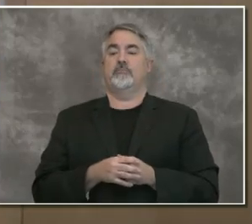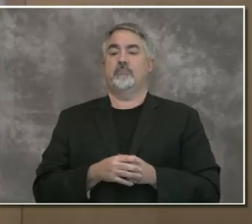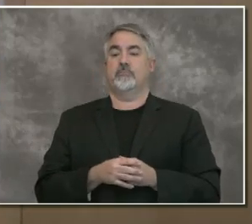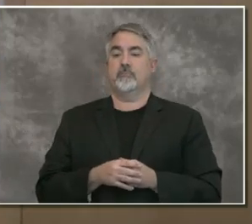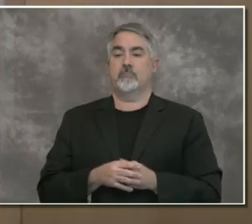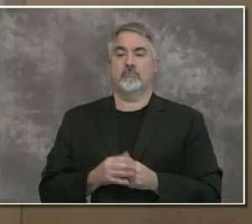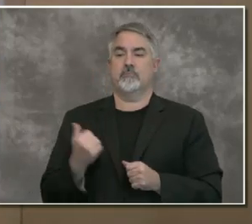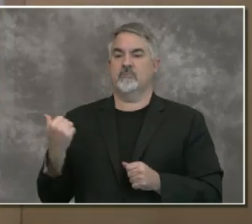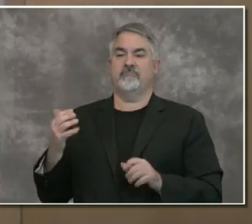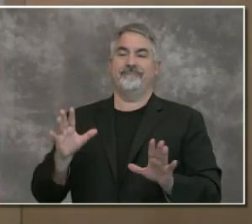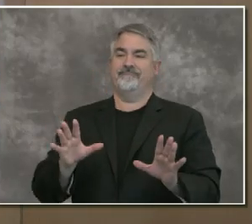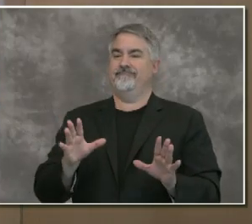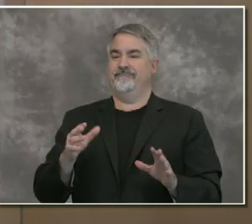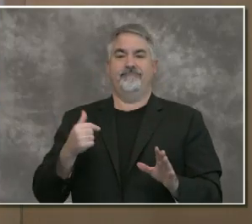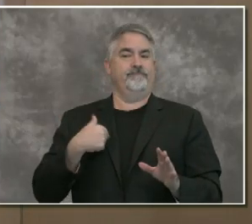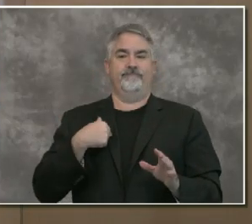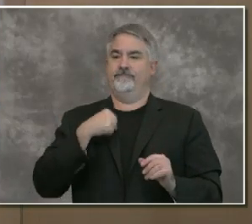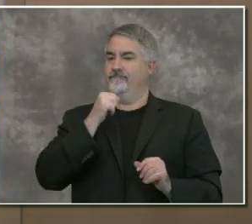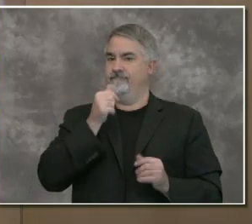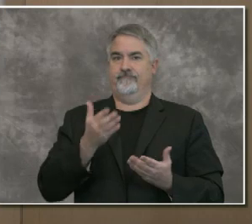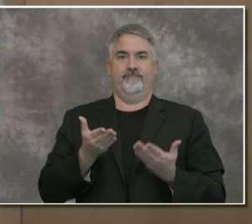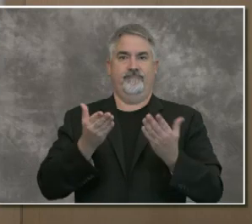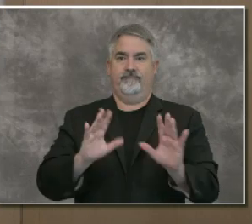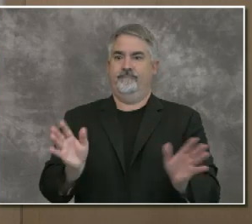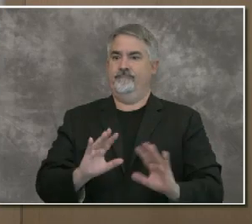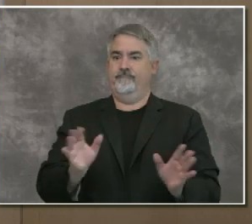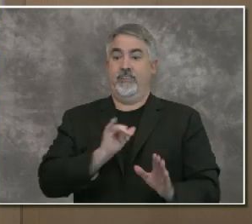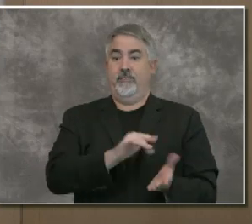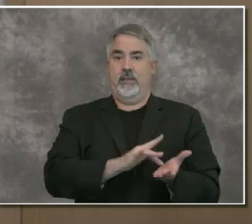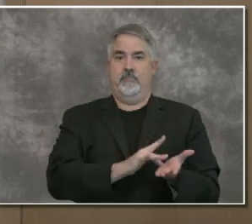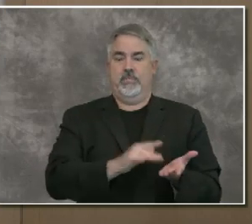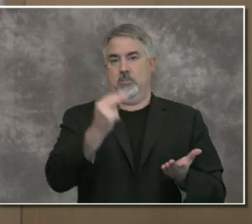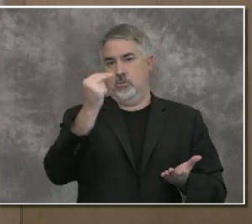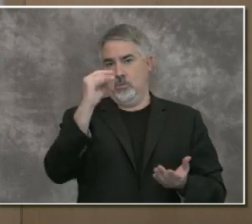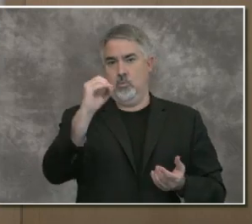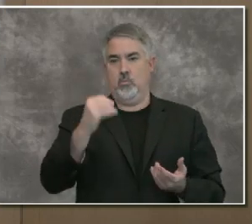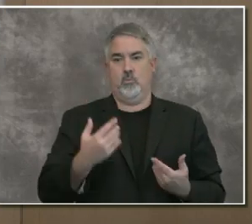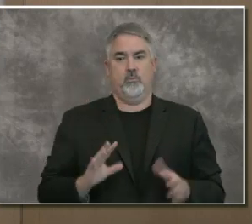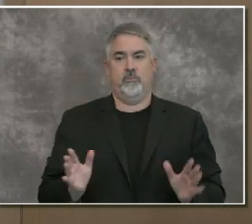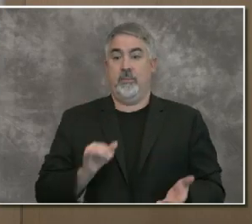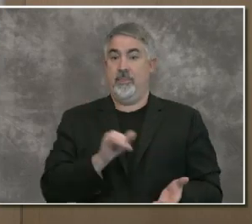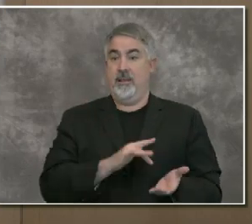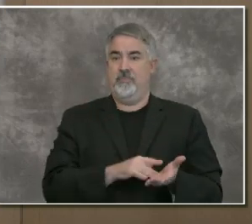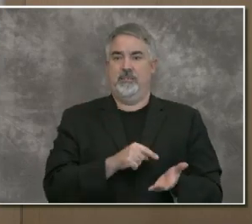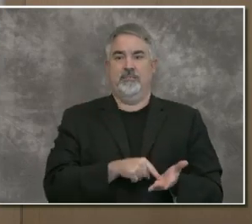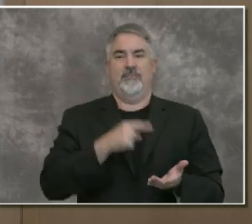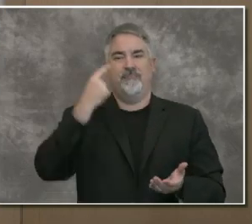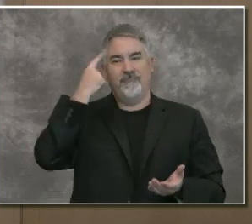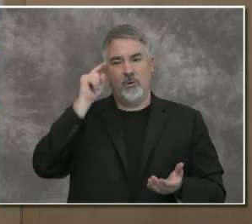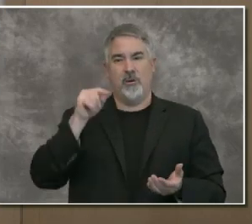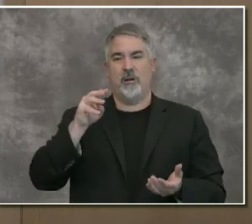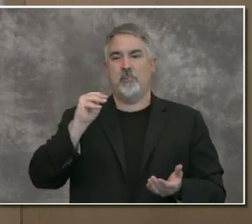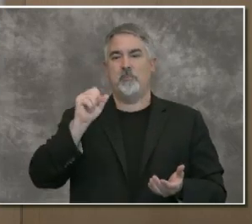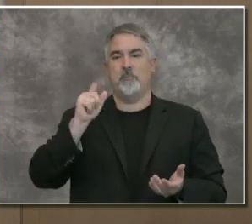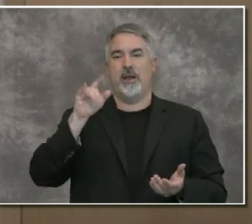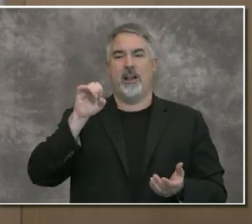not recommending this medication, which is a medication typically used to treat malaria.